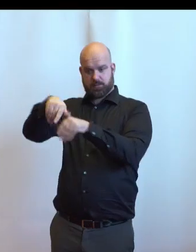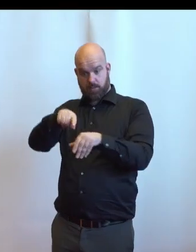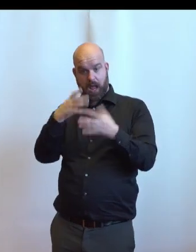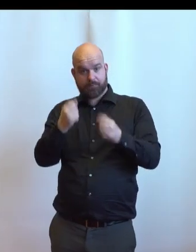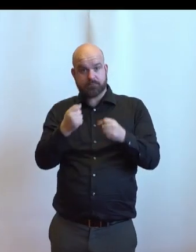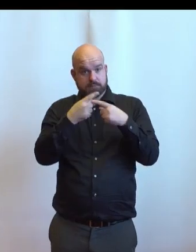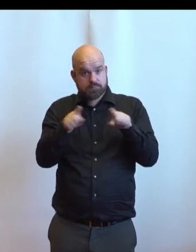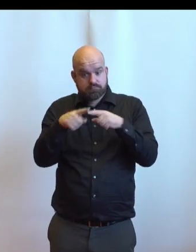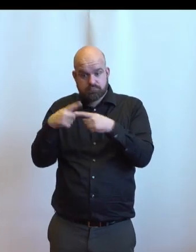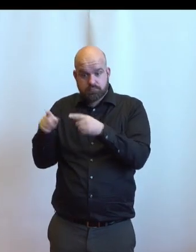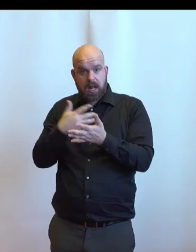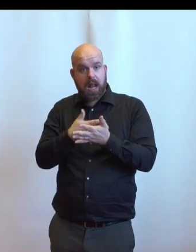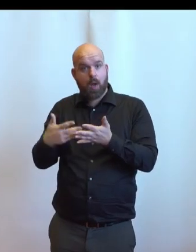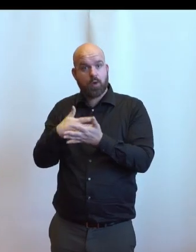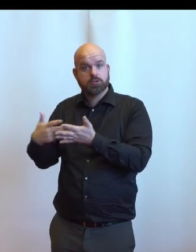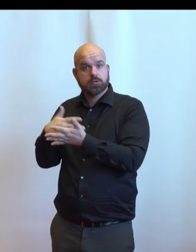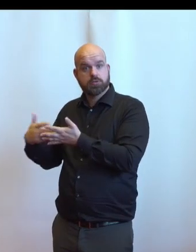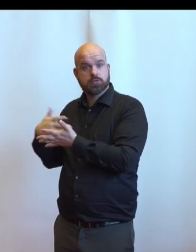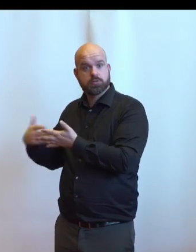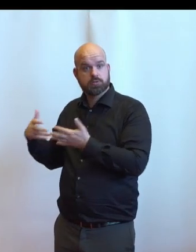the Drishti.